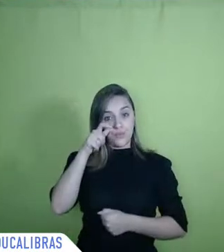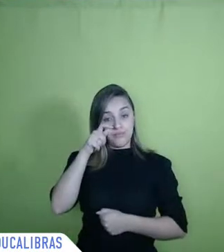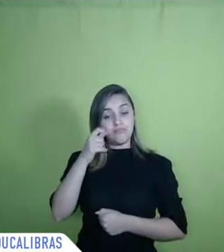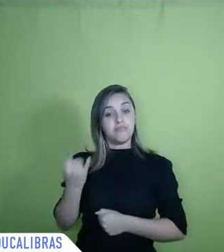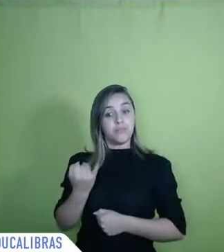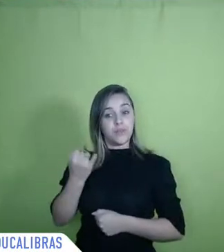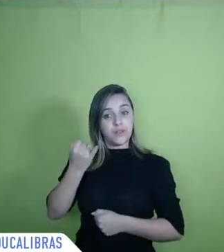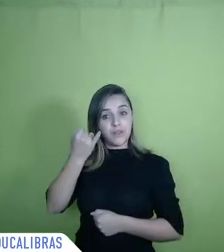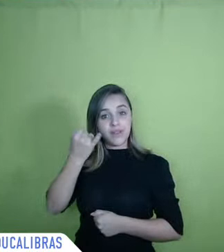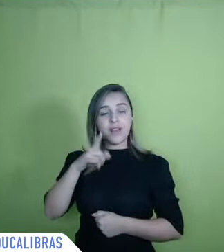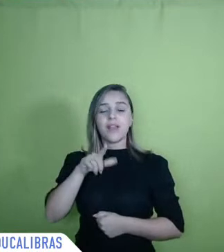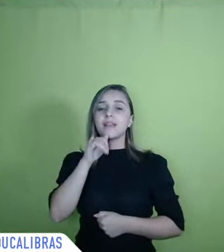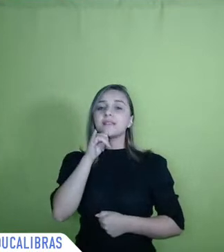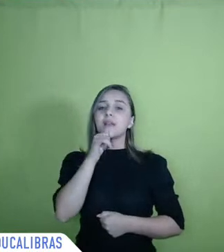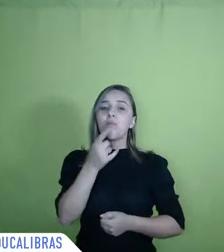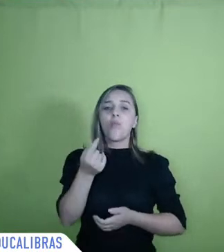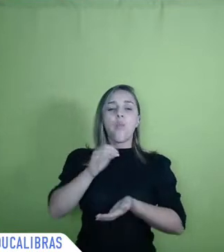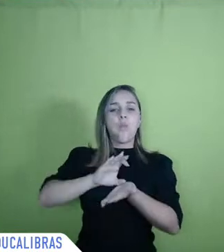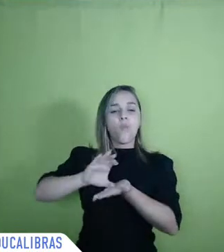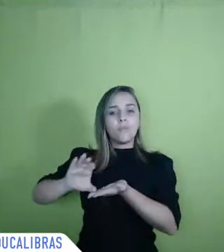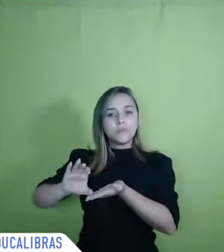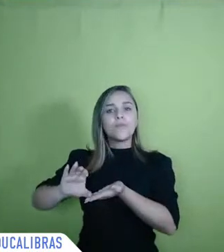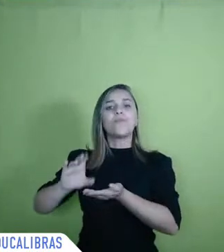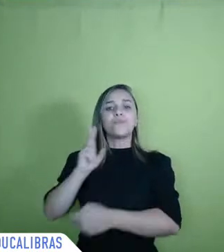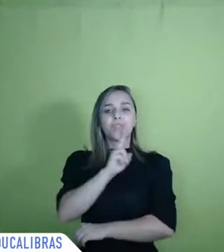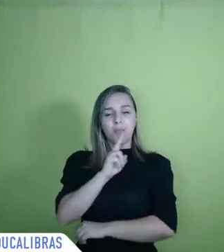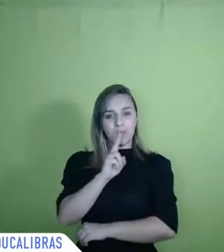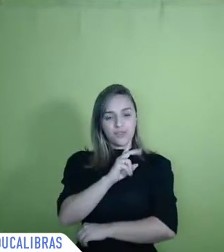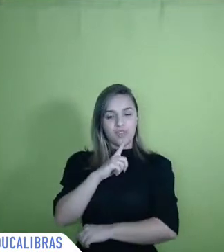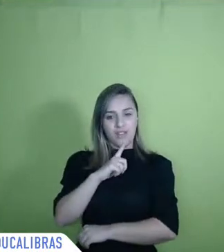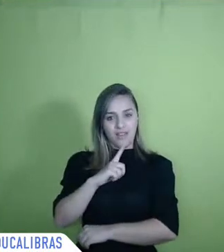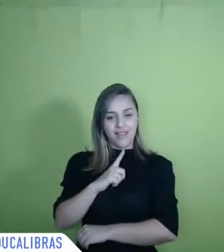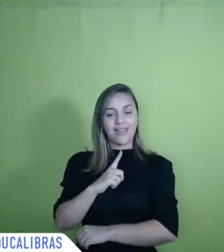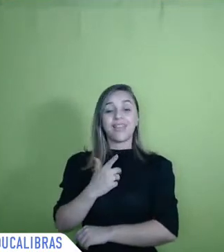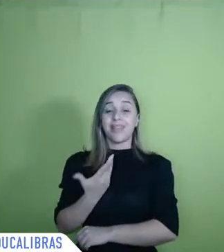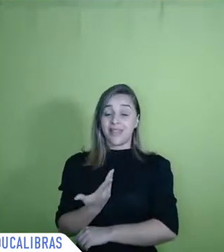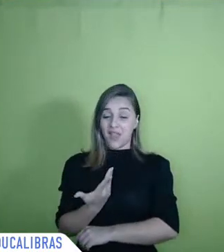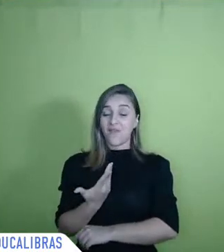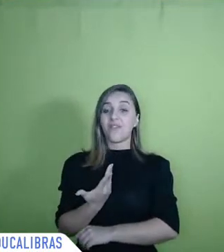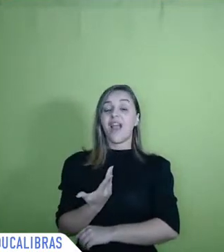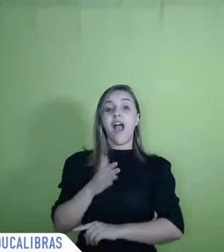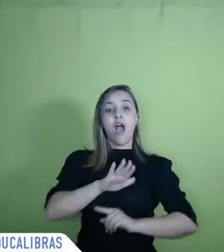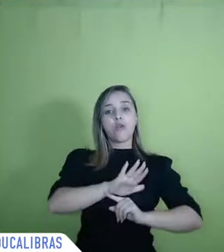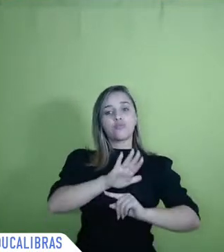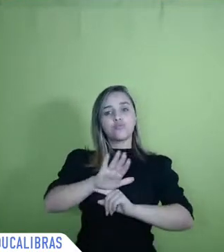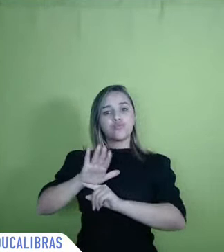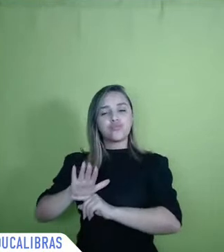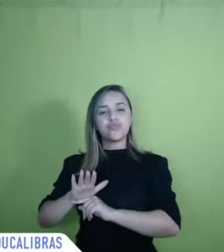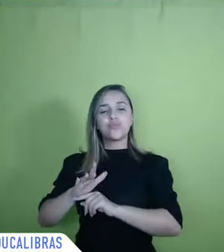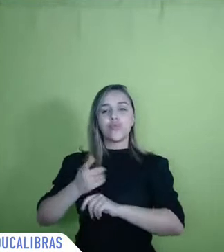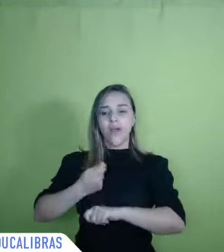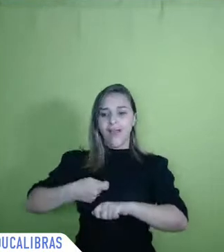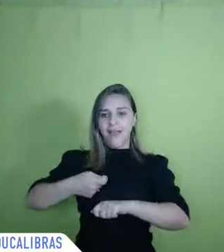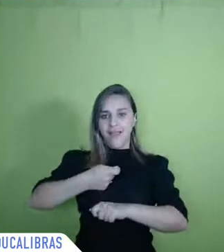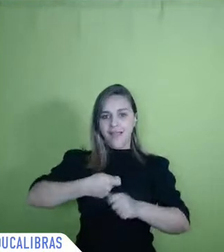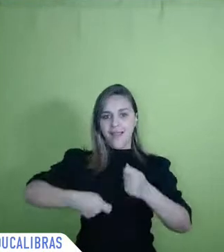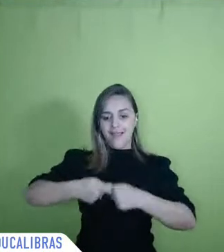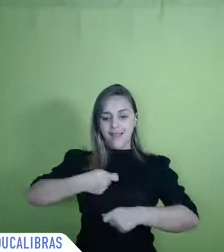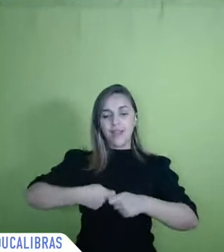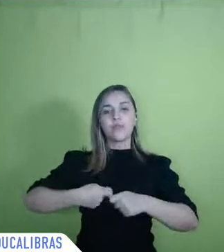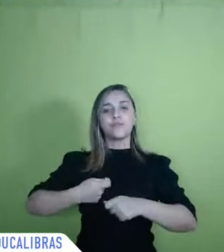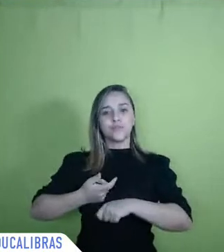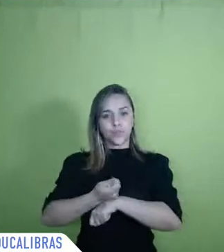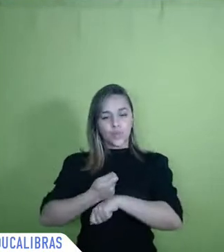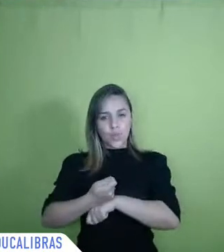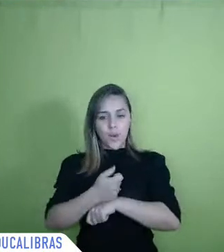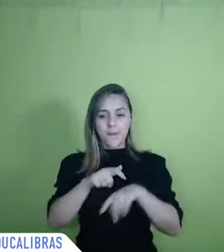some interesting examples on how the emergency allowance has changed